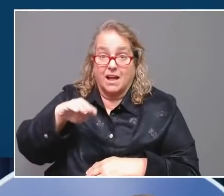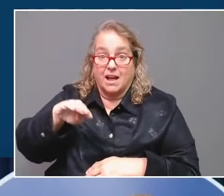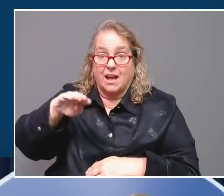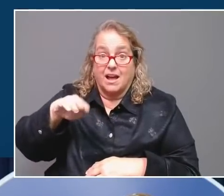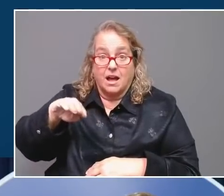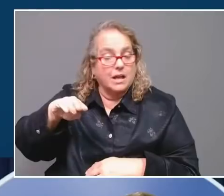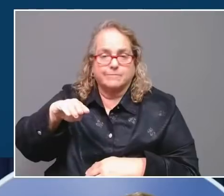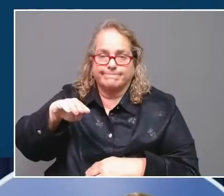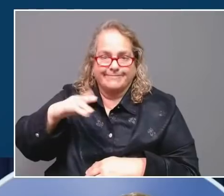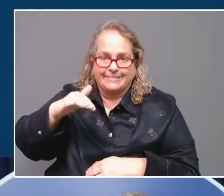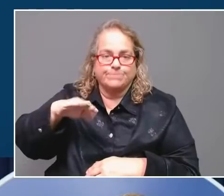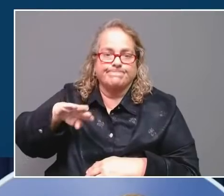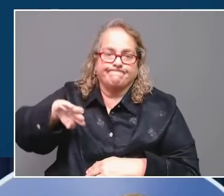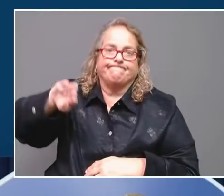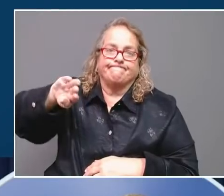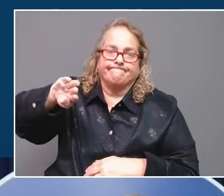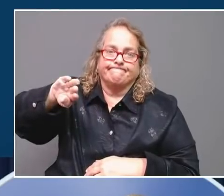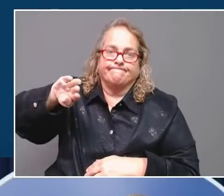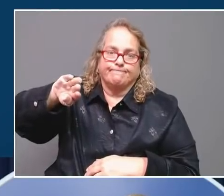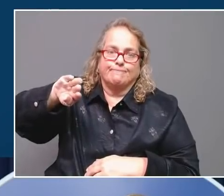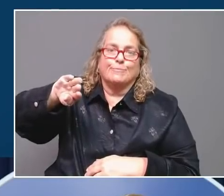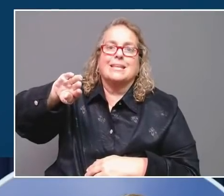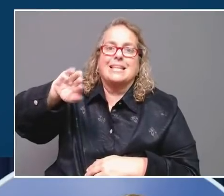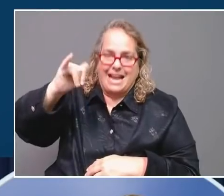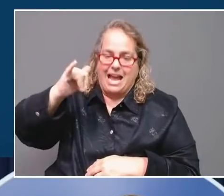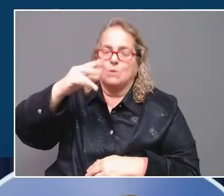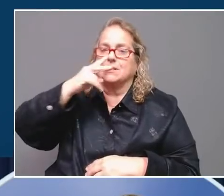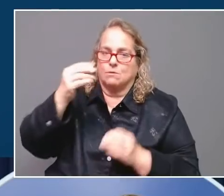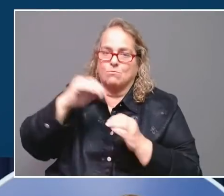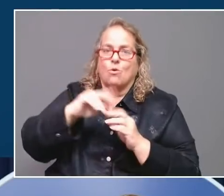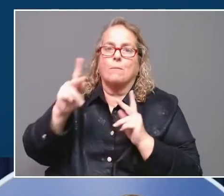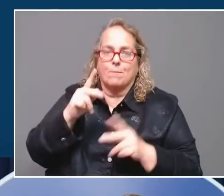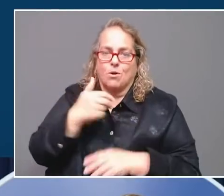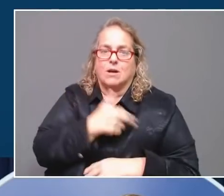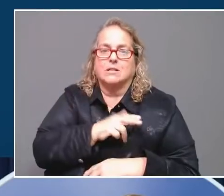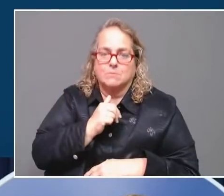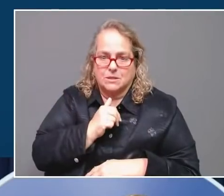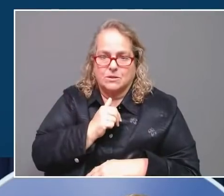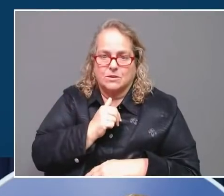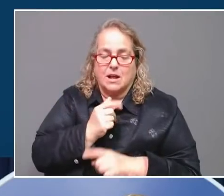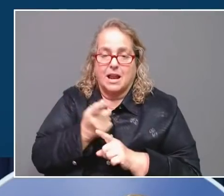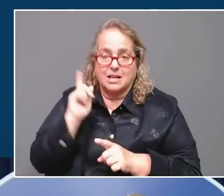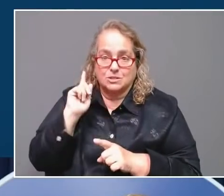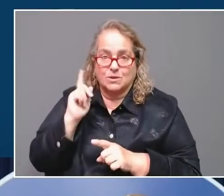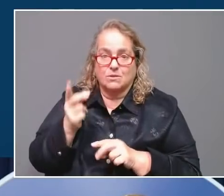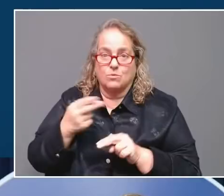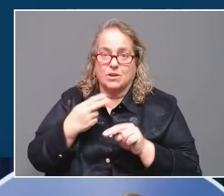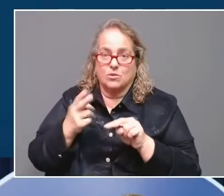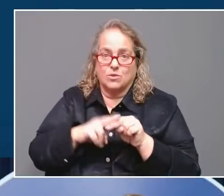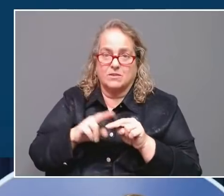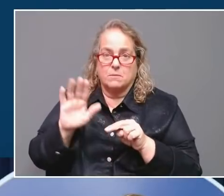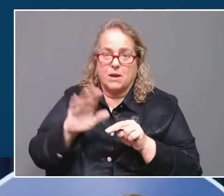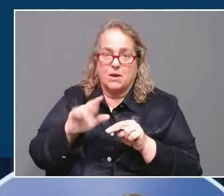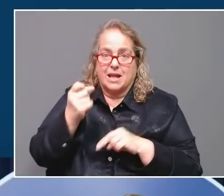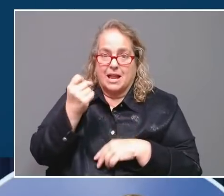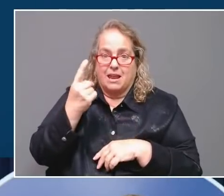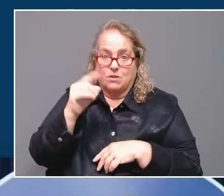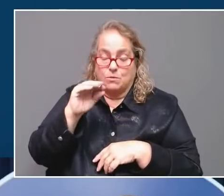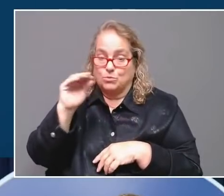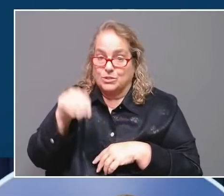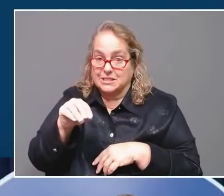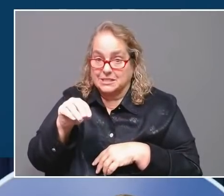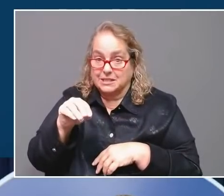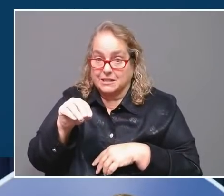we are seeing more people being hospitalized. I want to say over the last week, we've increased about 11%. I think that was